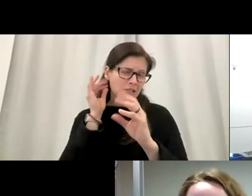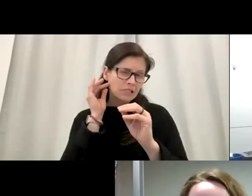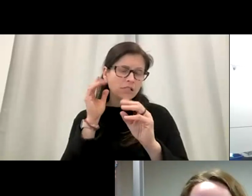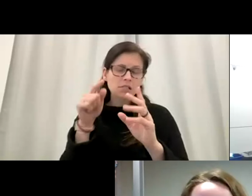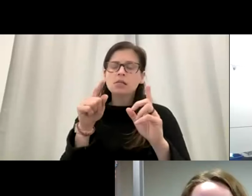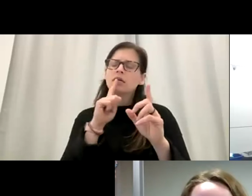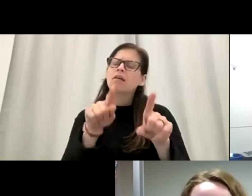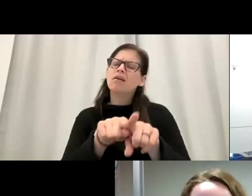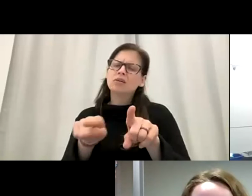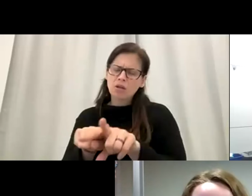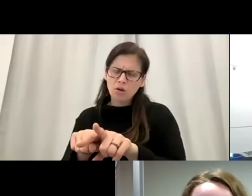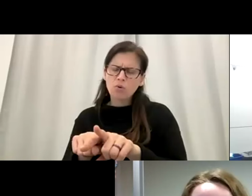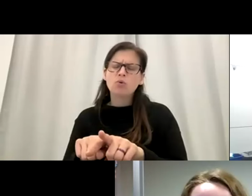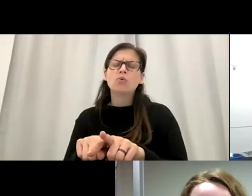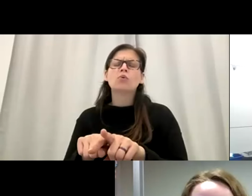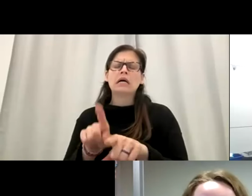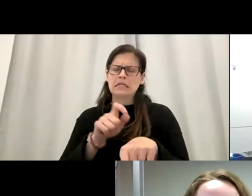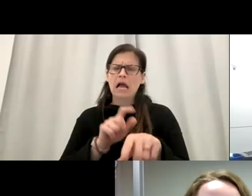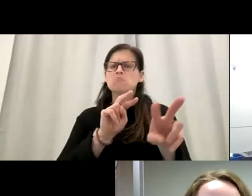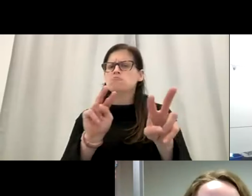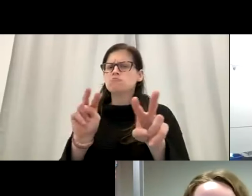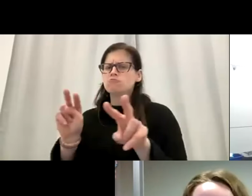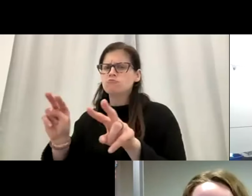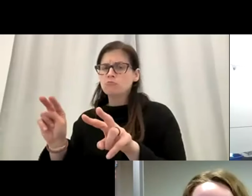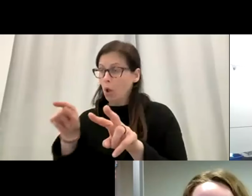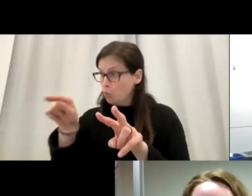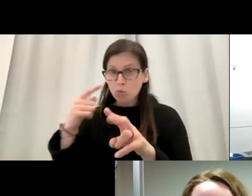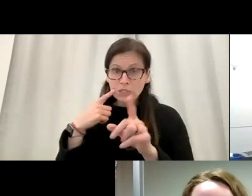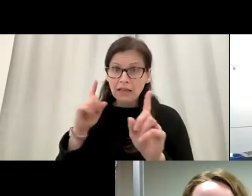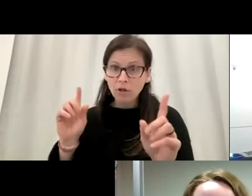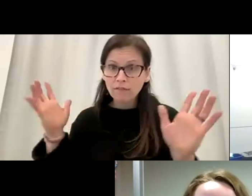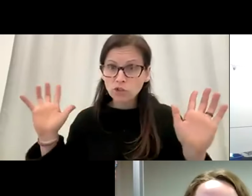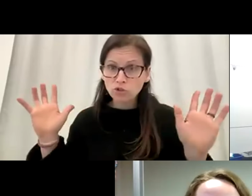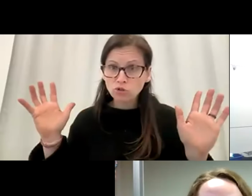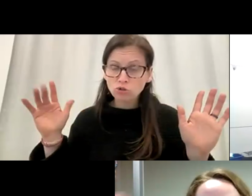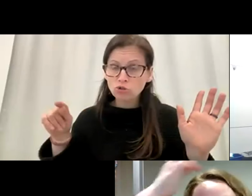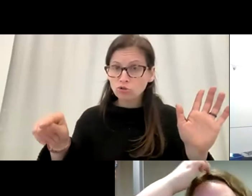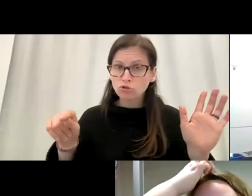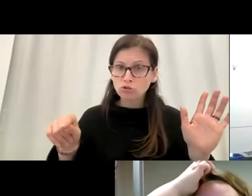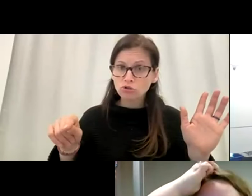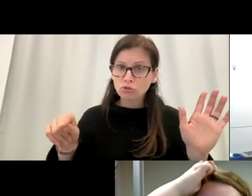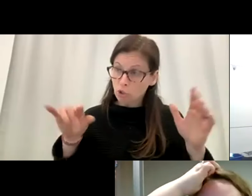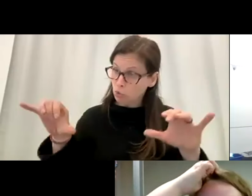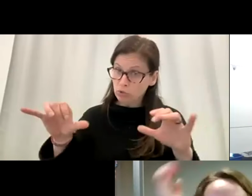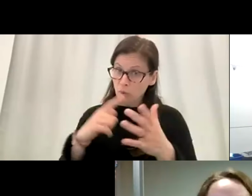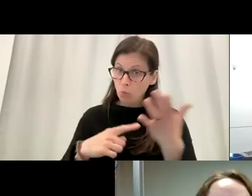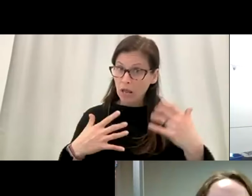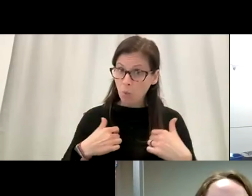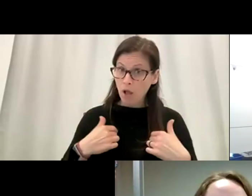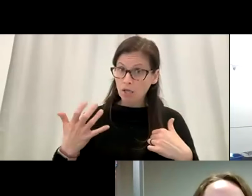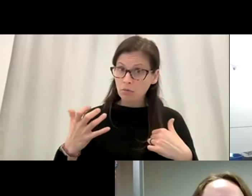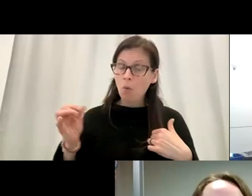take some time to look around to see if someone else has been successful in doing what you are proposing to do, and ask